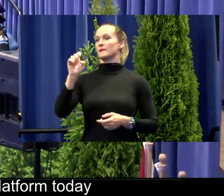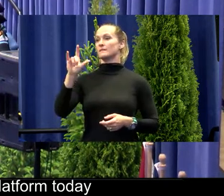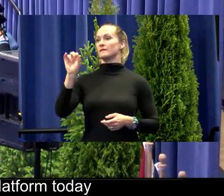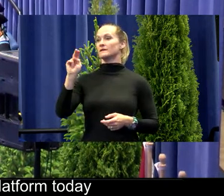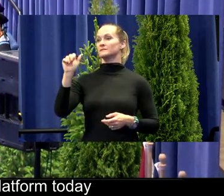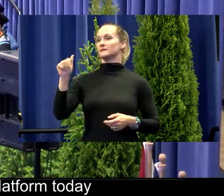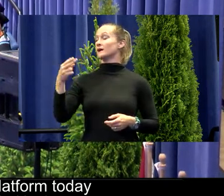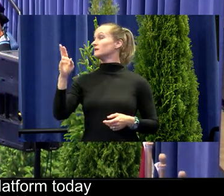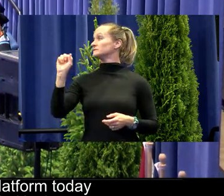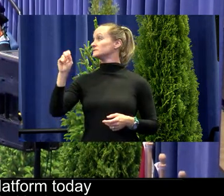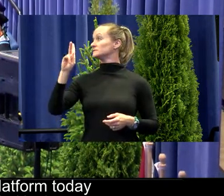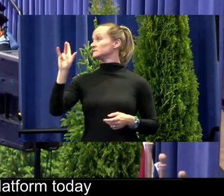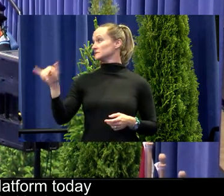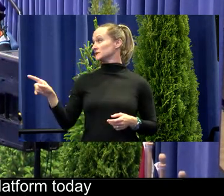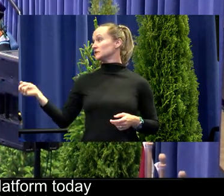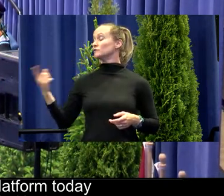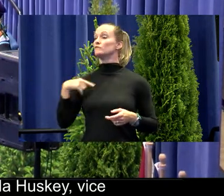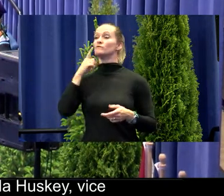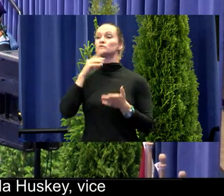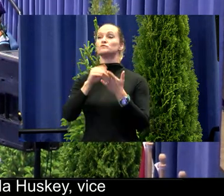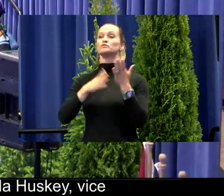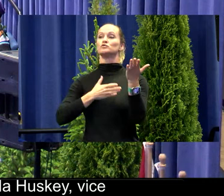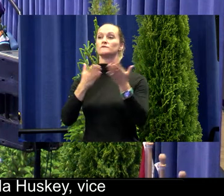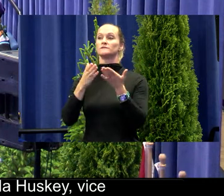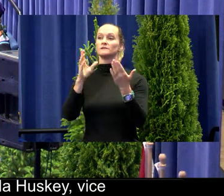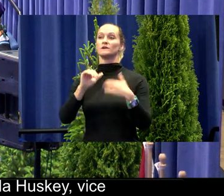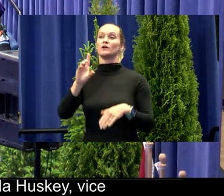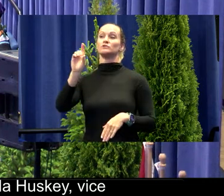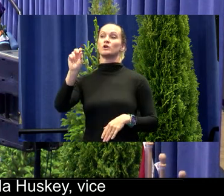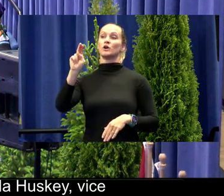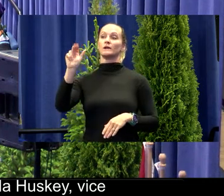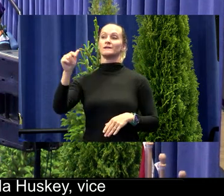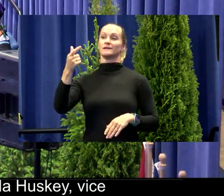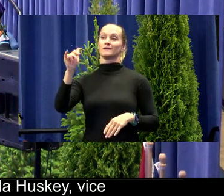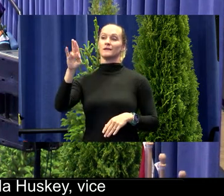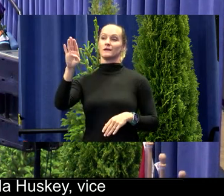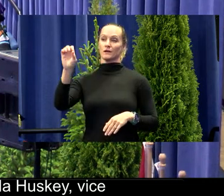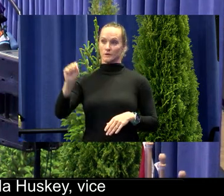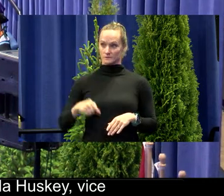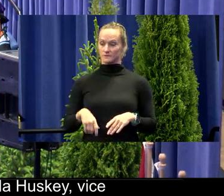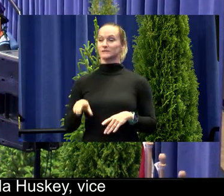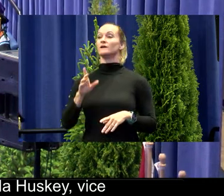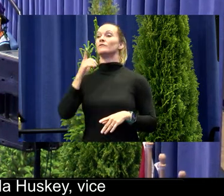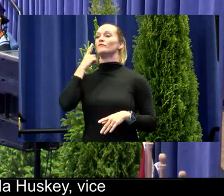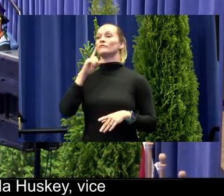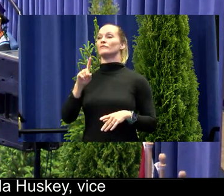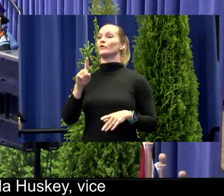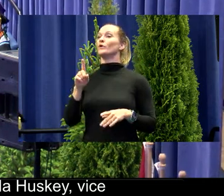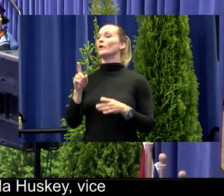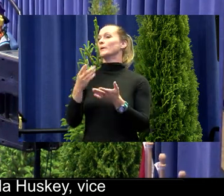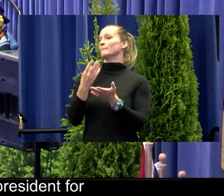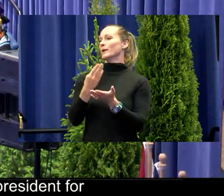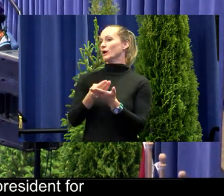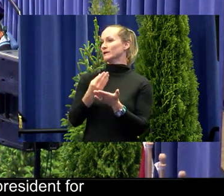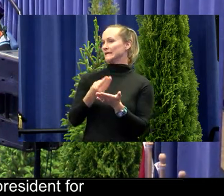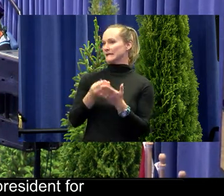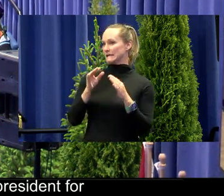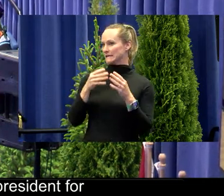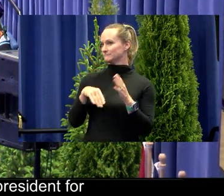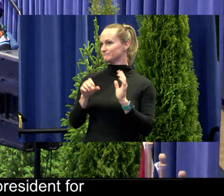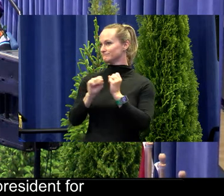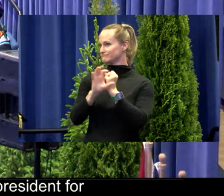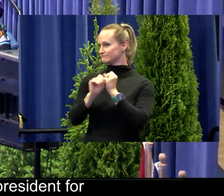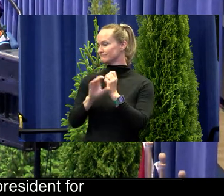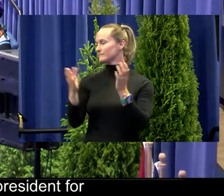President for Enrollment and Student Services, Donna Gibbs, Vice President for University Relations and Marketing, Joyce